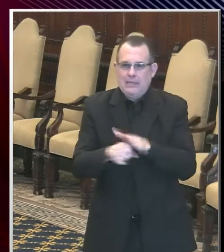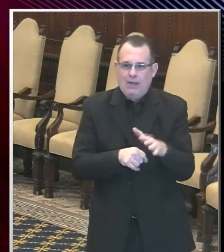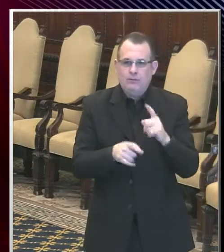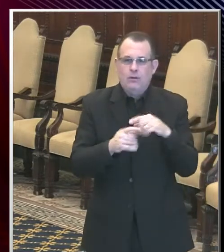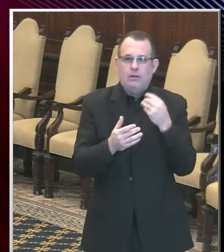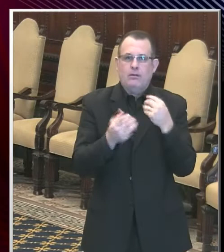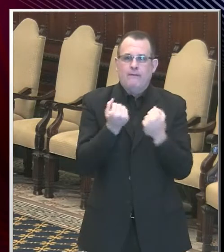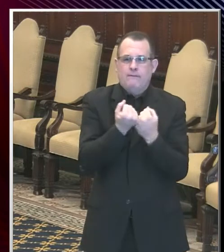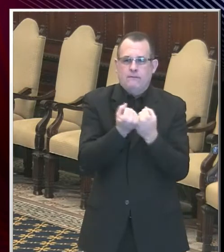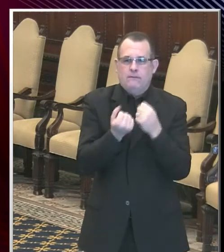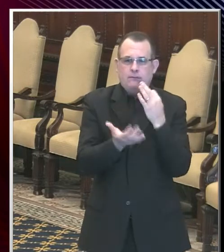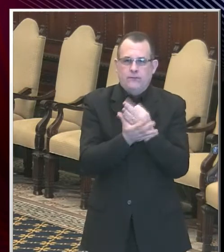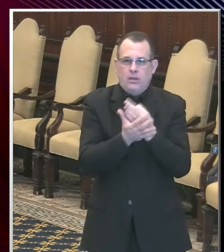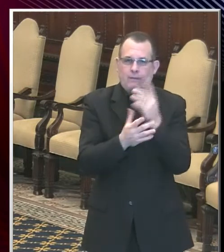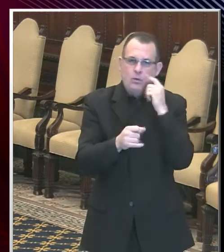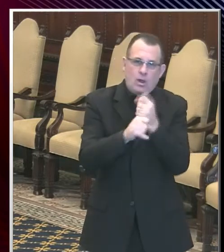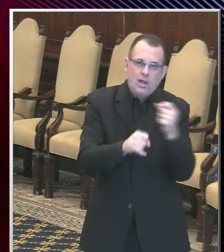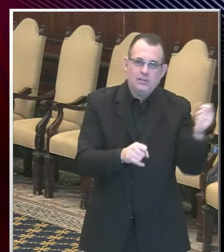year.